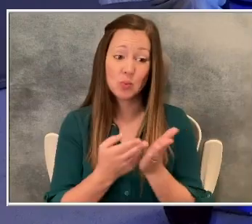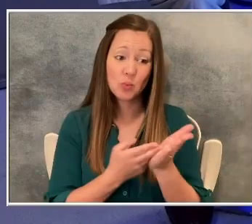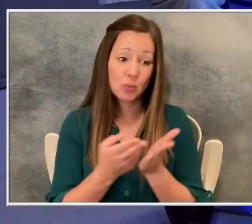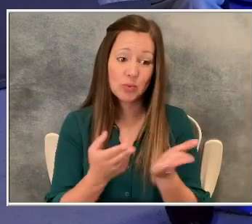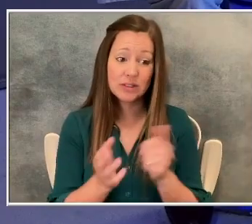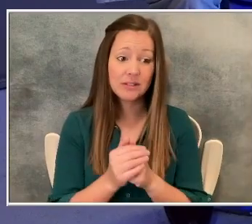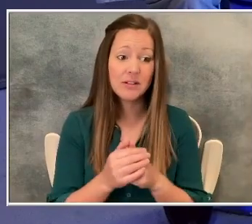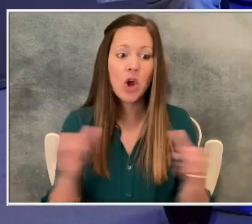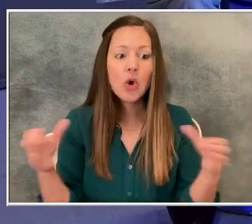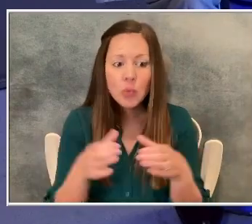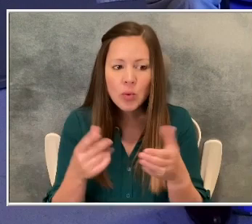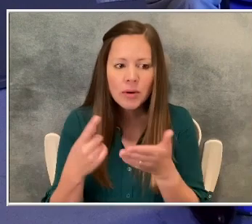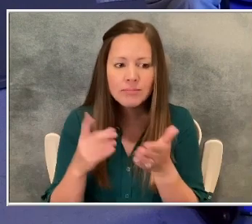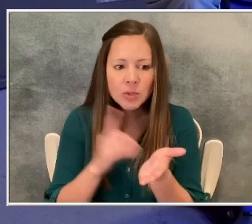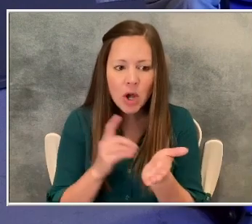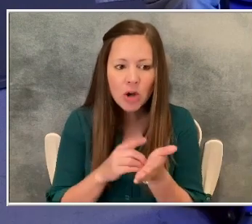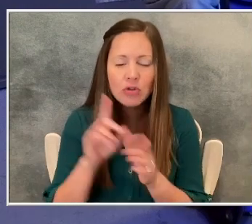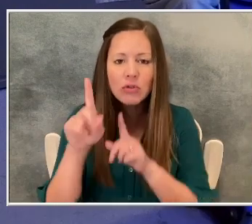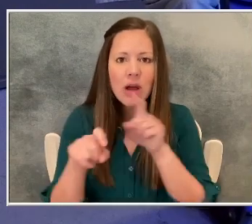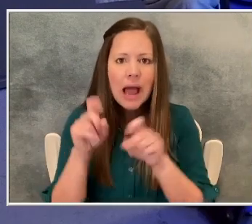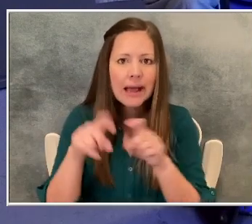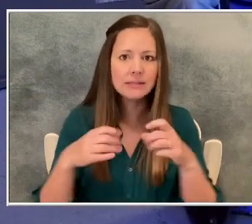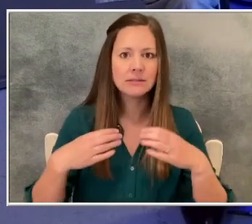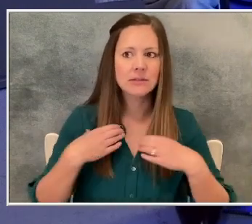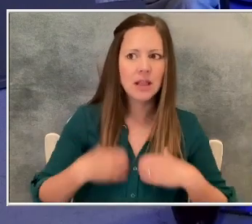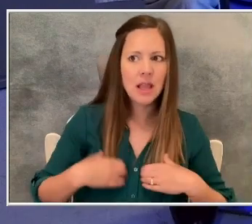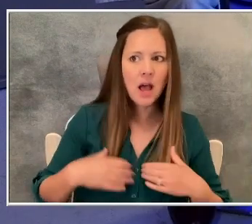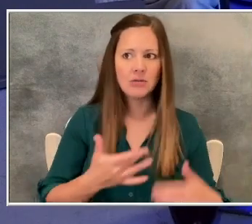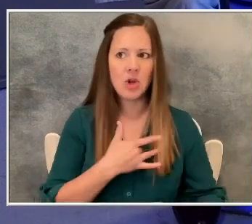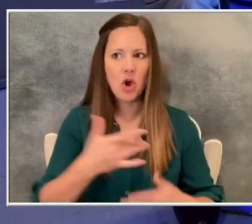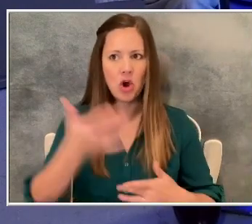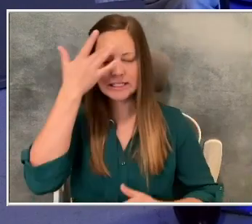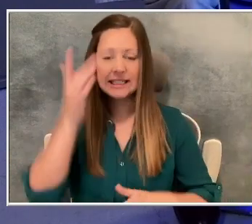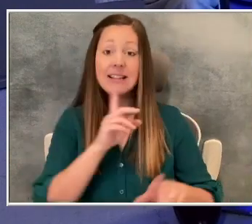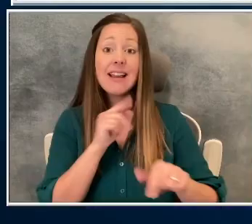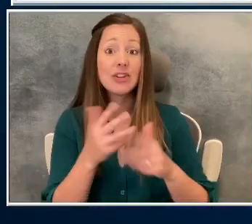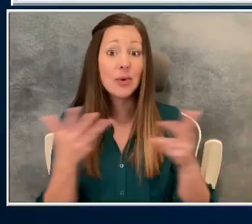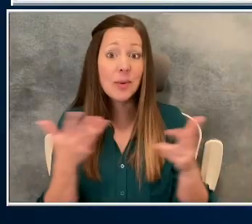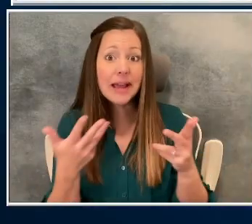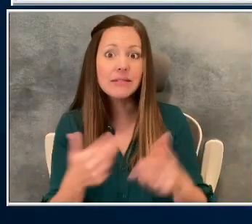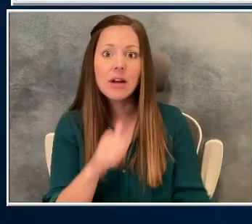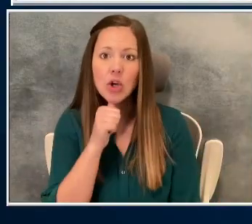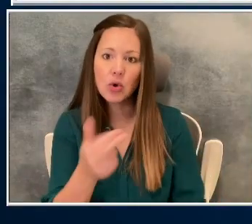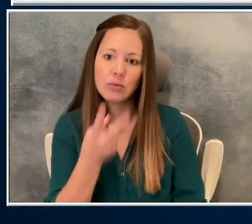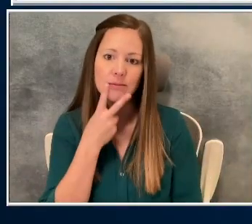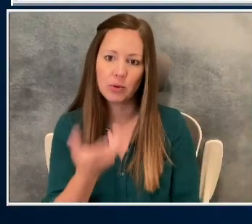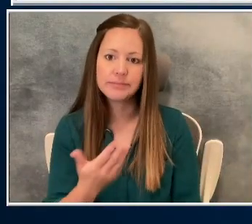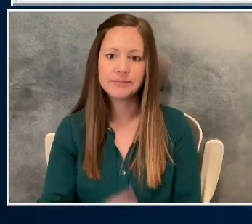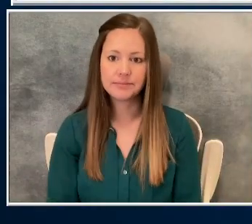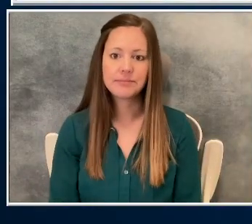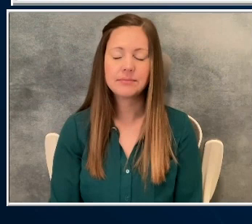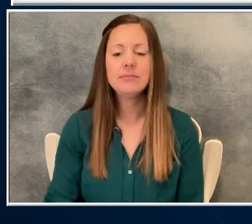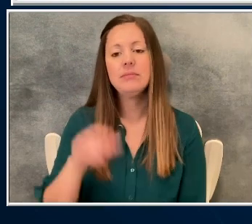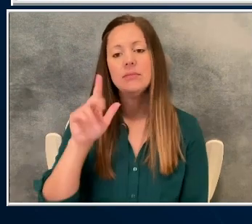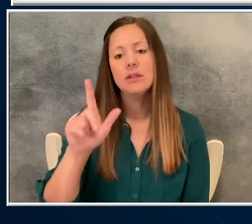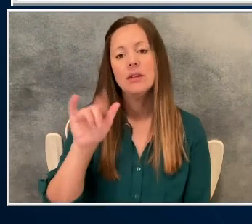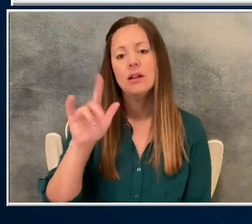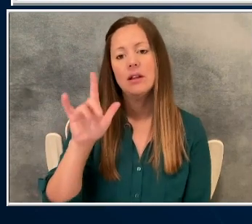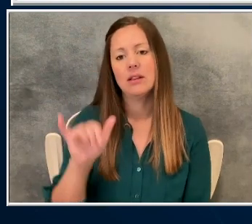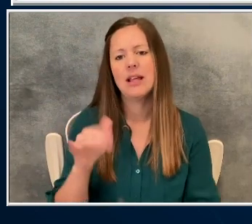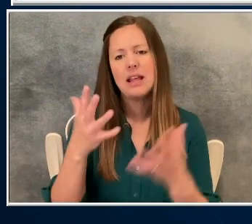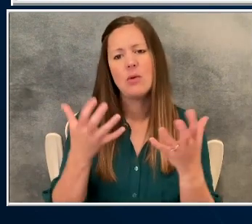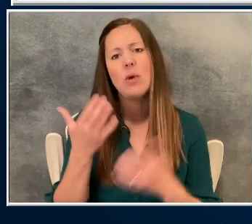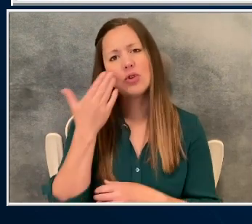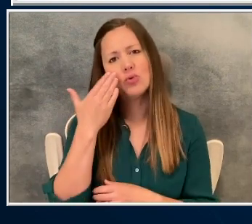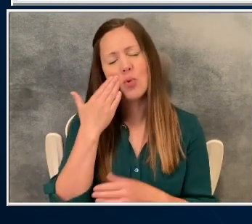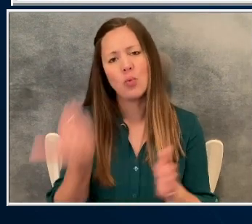together and ask them about either lung or vascular or heart disease, the answer is don't smoke. Yeah. Lily has a question. Lily wants to know, again